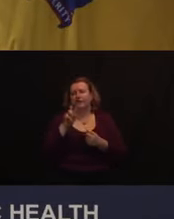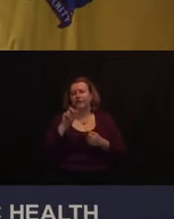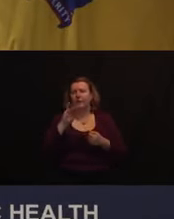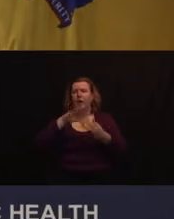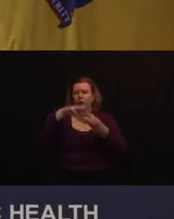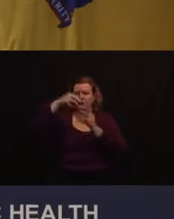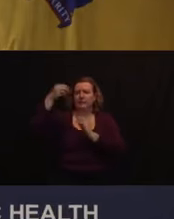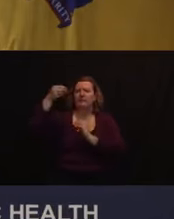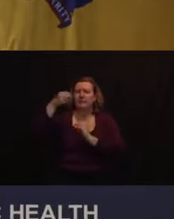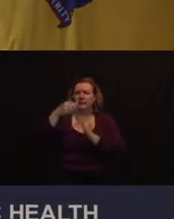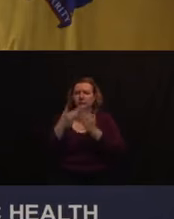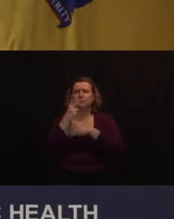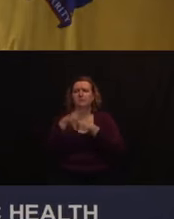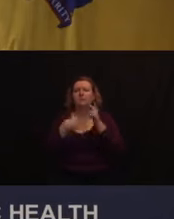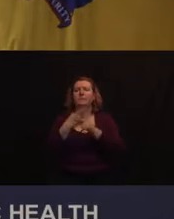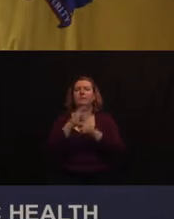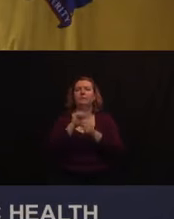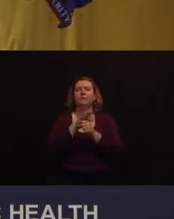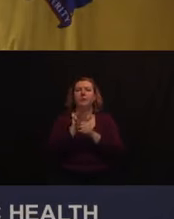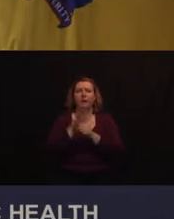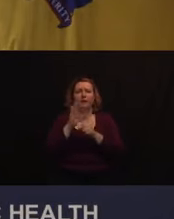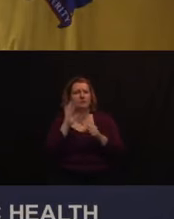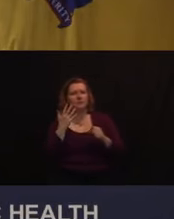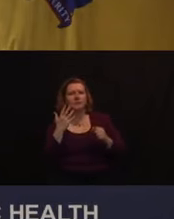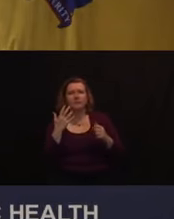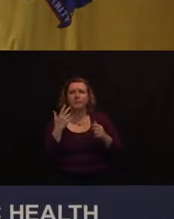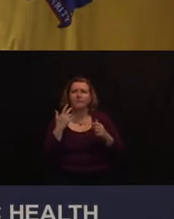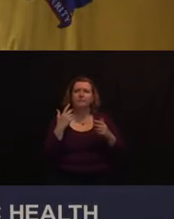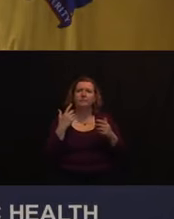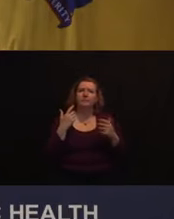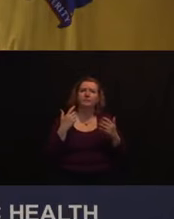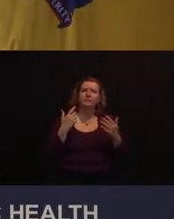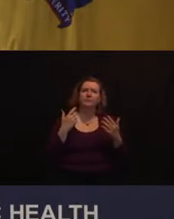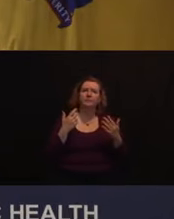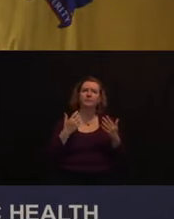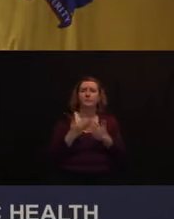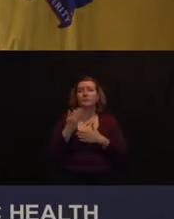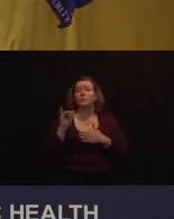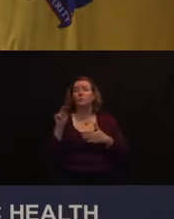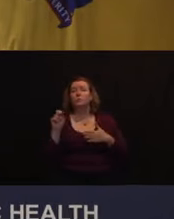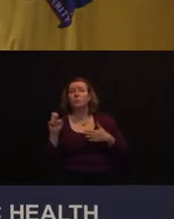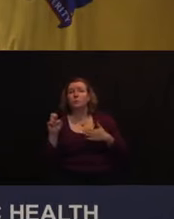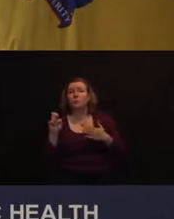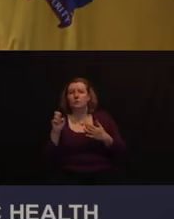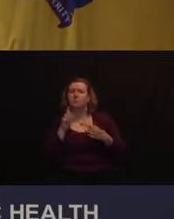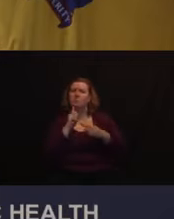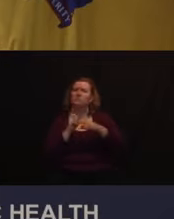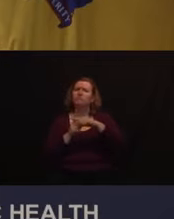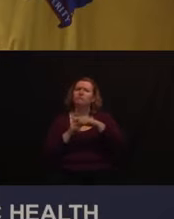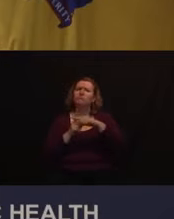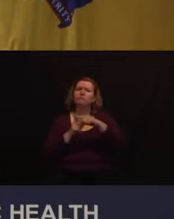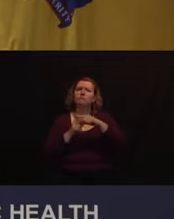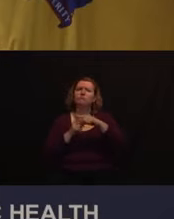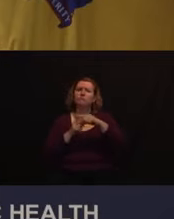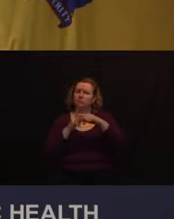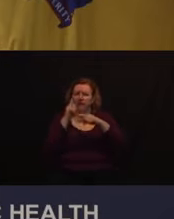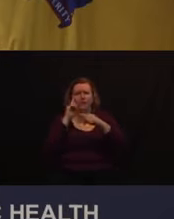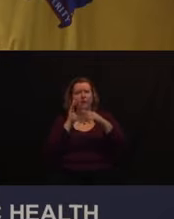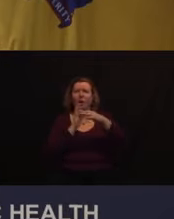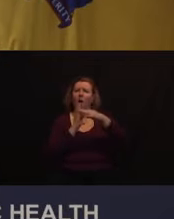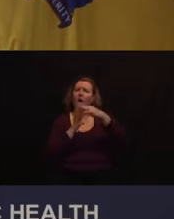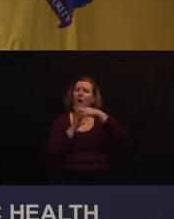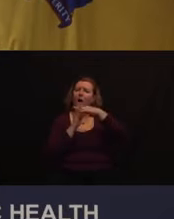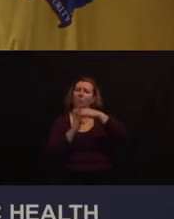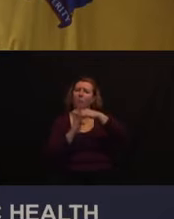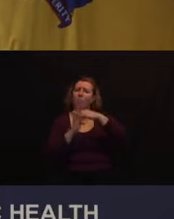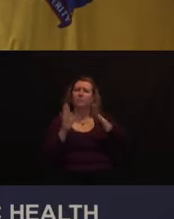be optimistic in the medium term. And the medium term is, say June. But we could show the best case scenario on Monday if you're